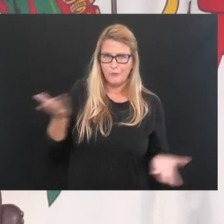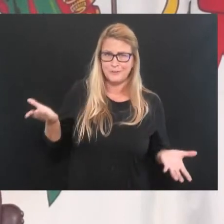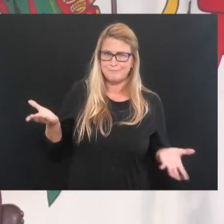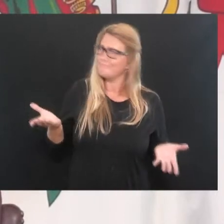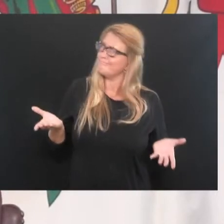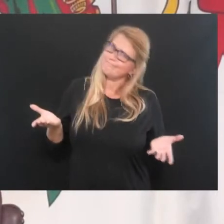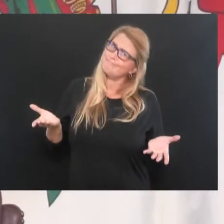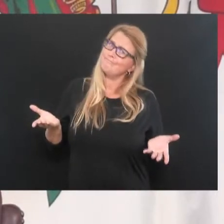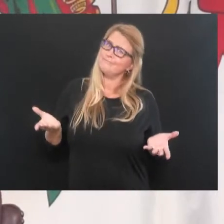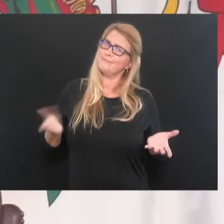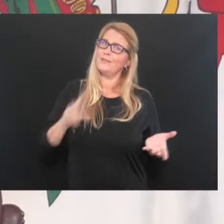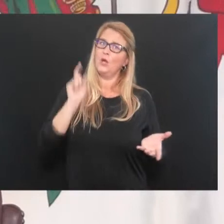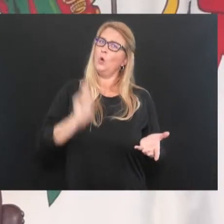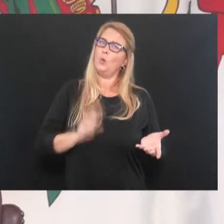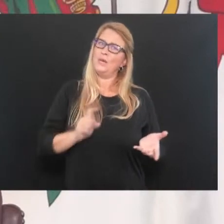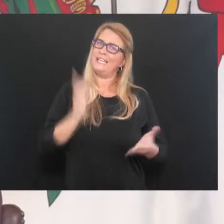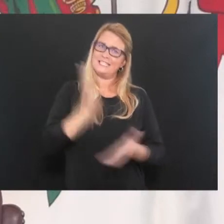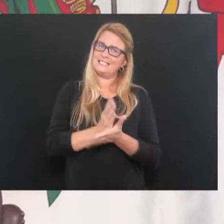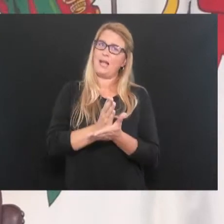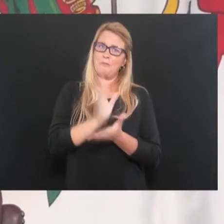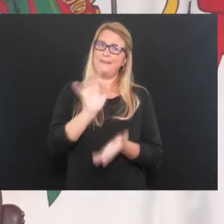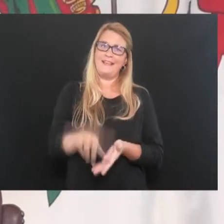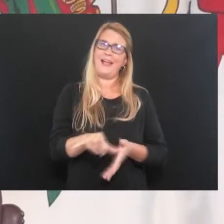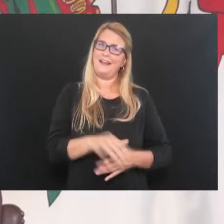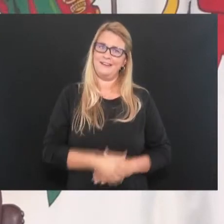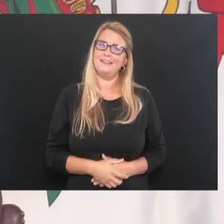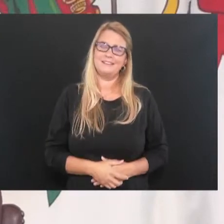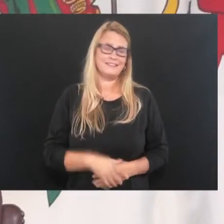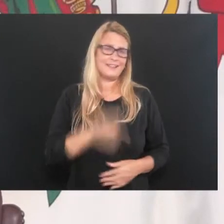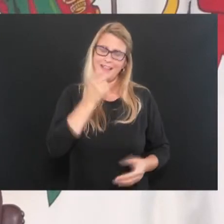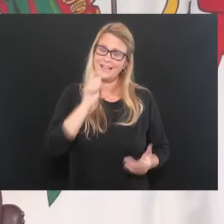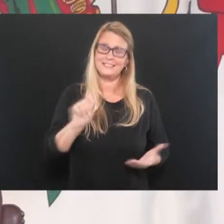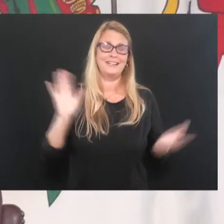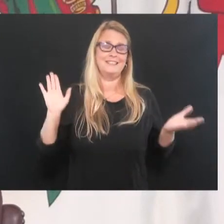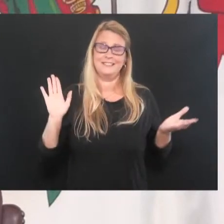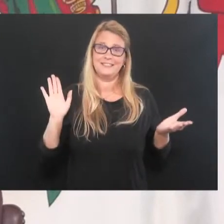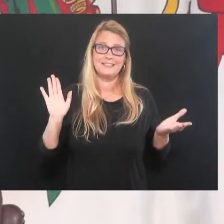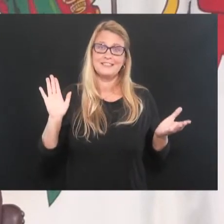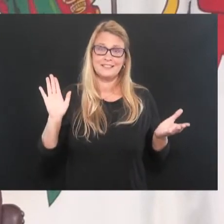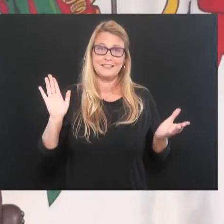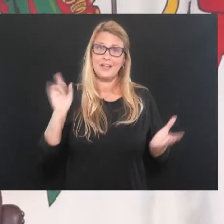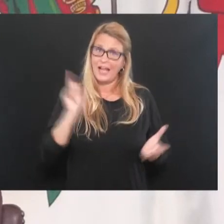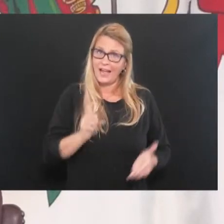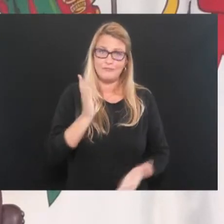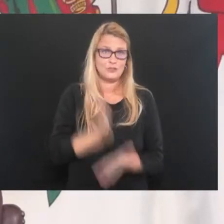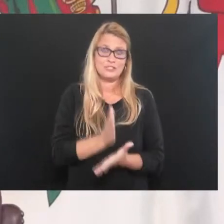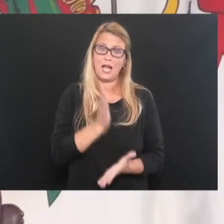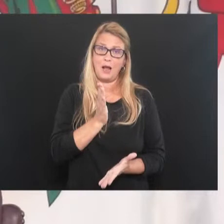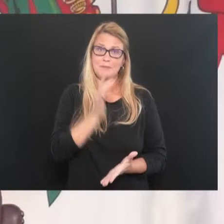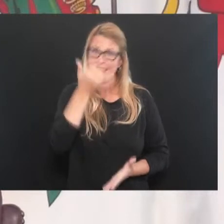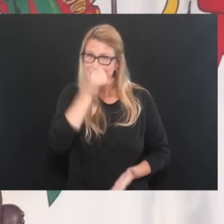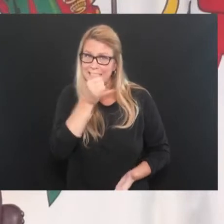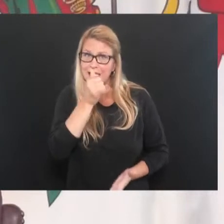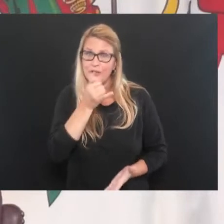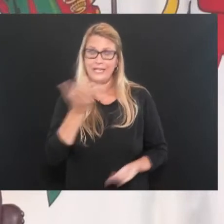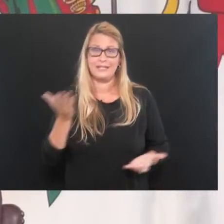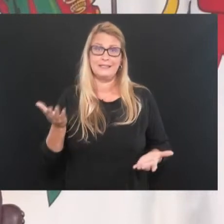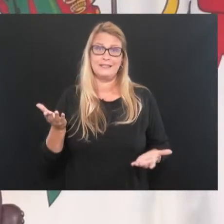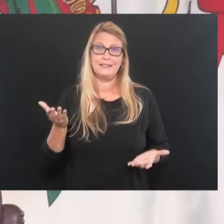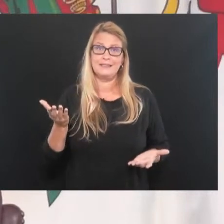mean, we got to get past this stuff. That's all there is to it. We got to get past the silliness.